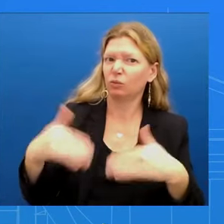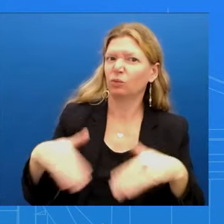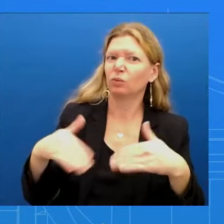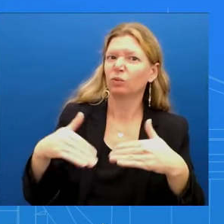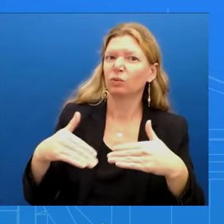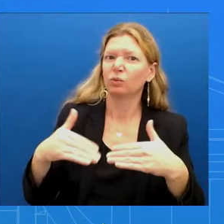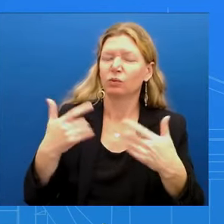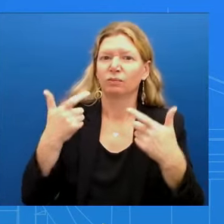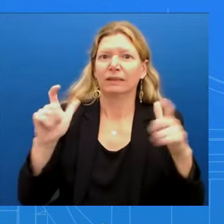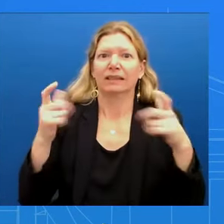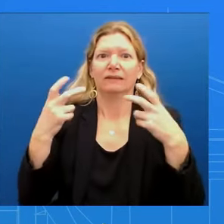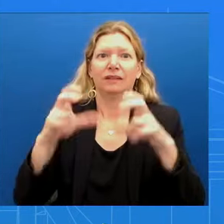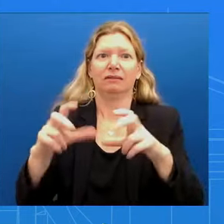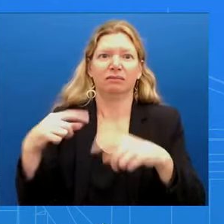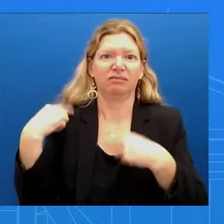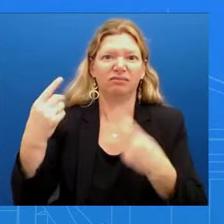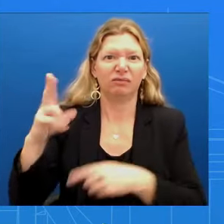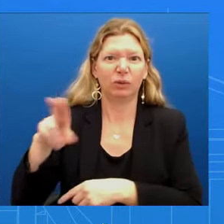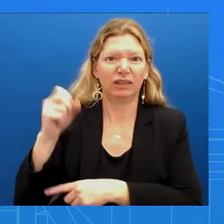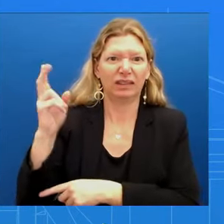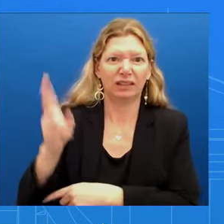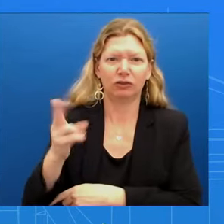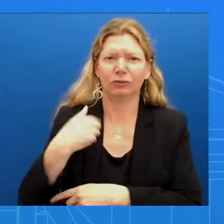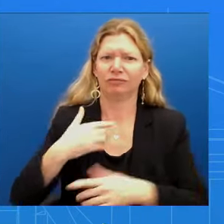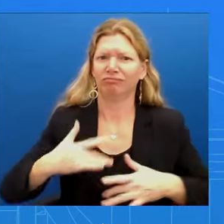exciting and we'll keep you posted with that and take some questions